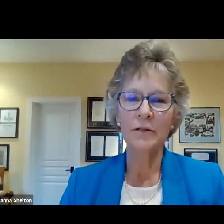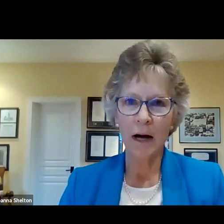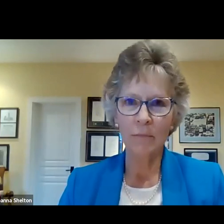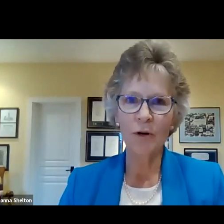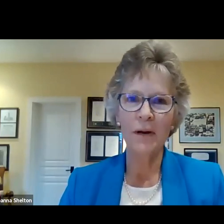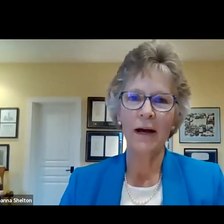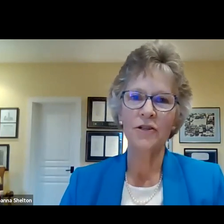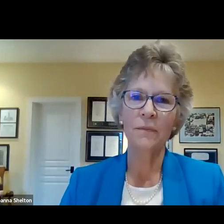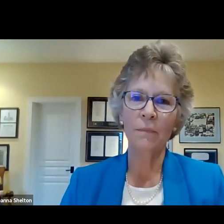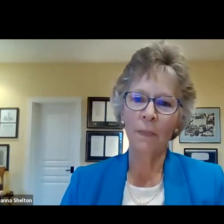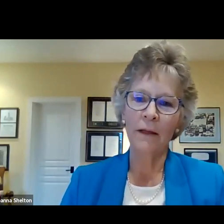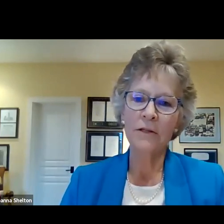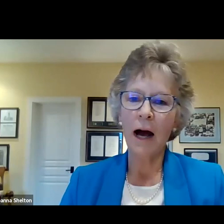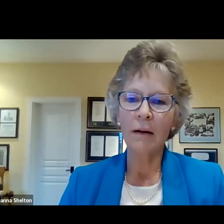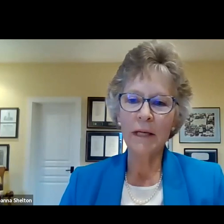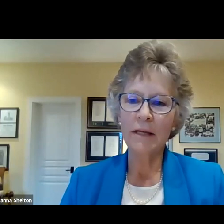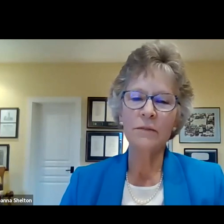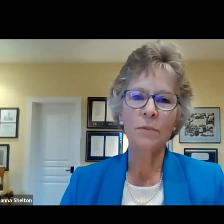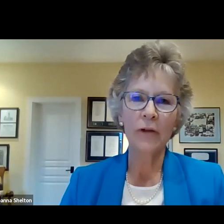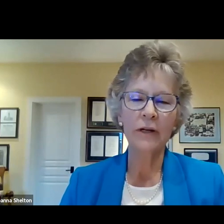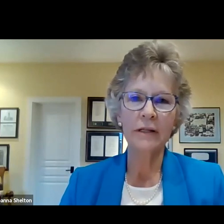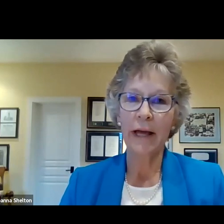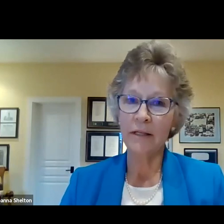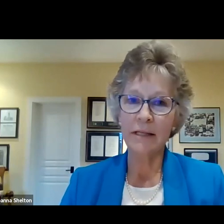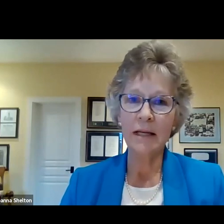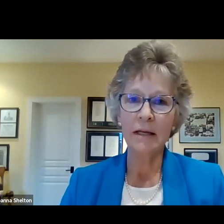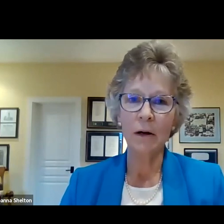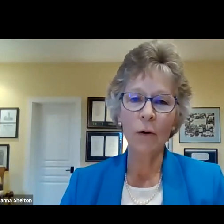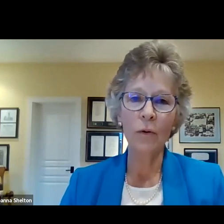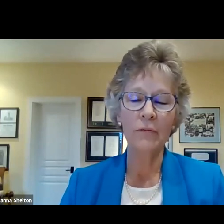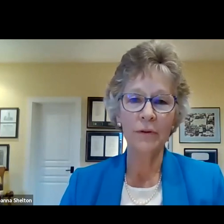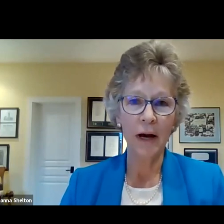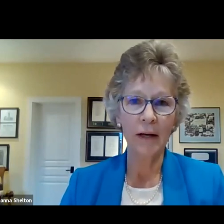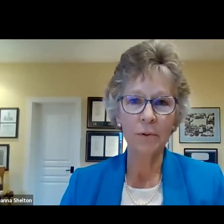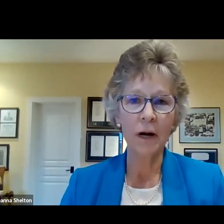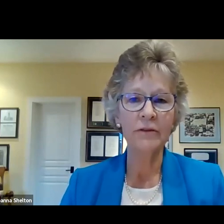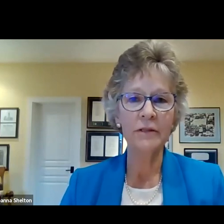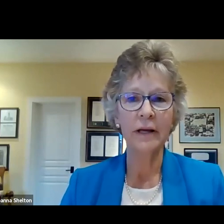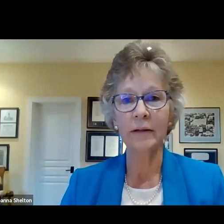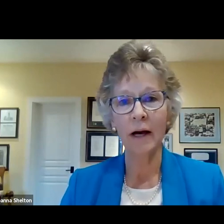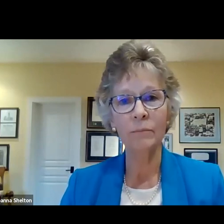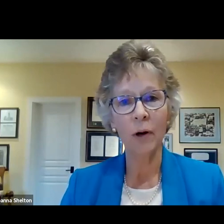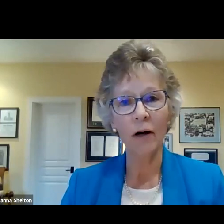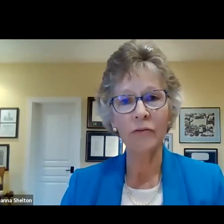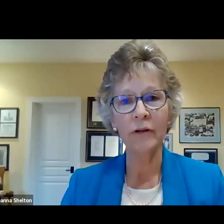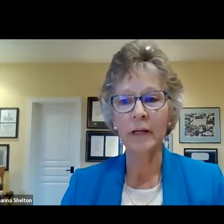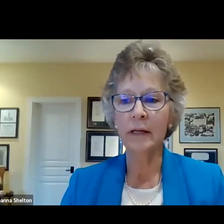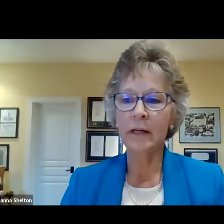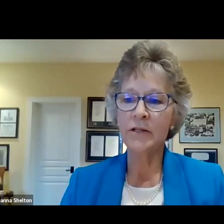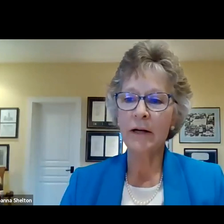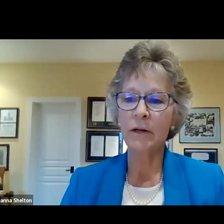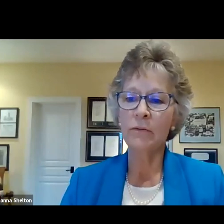member, Tom Lopatch. Tom is president and CEO of the nonprofit and